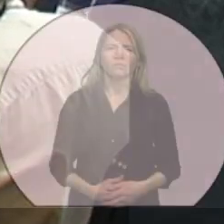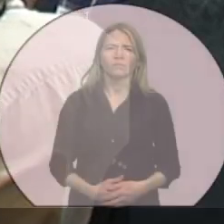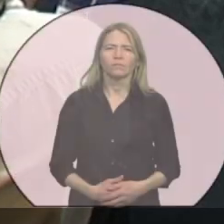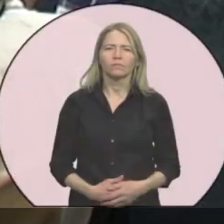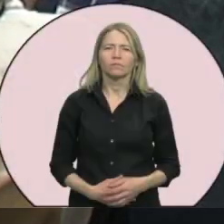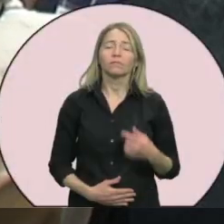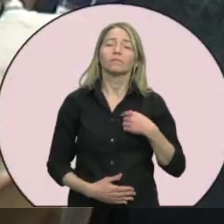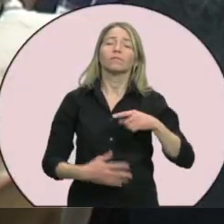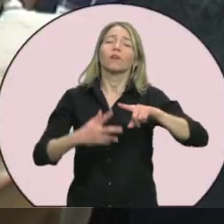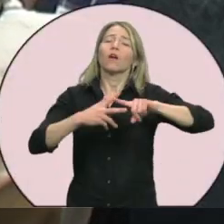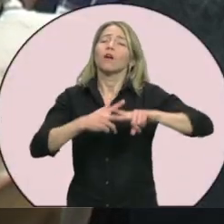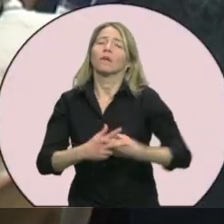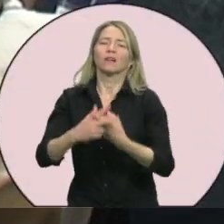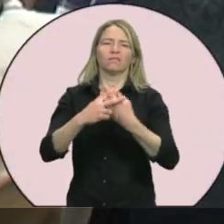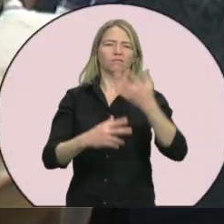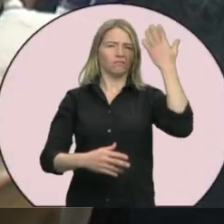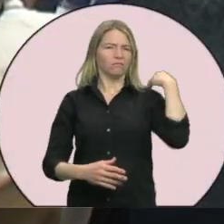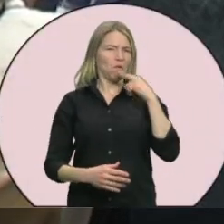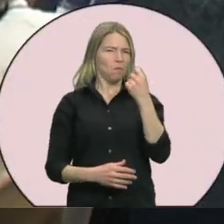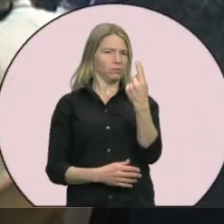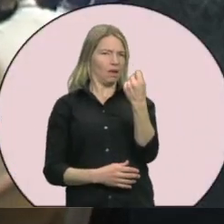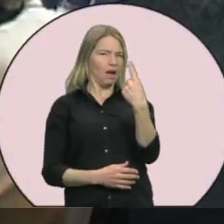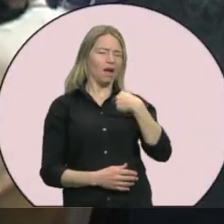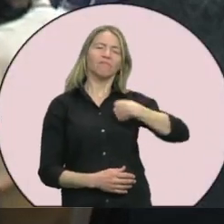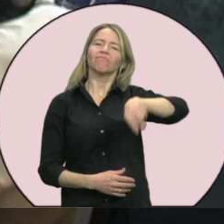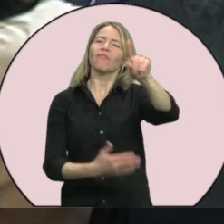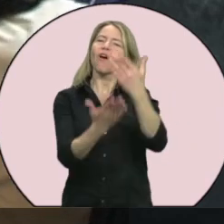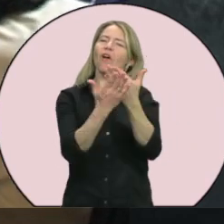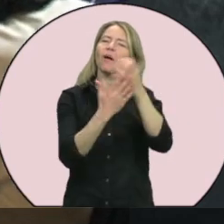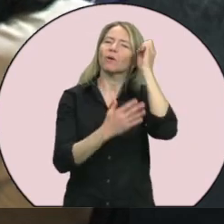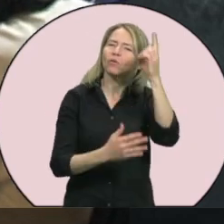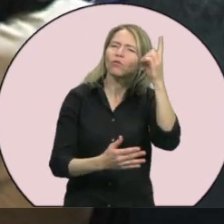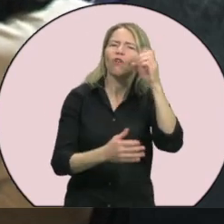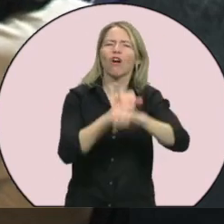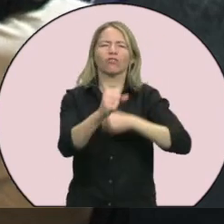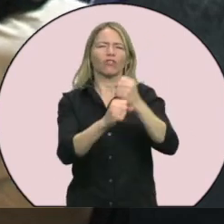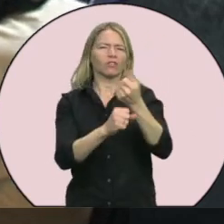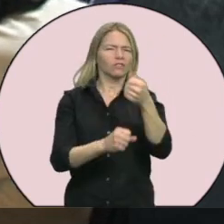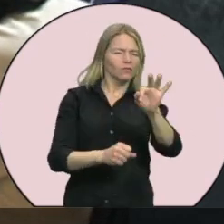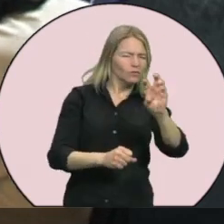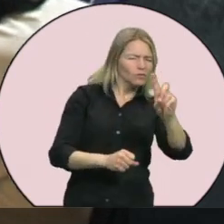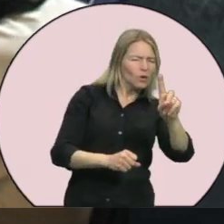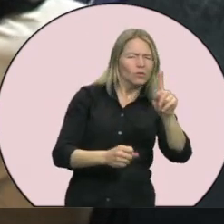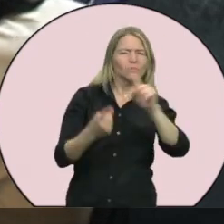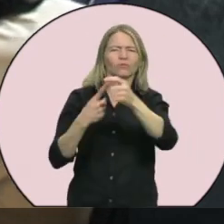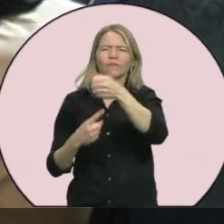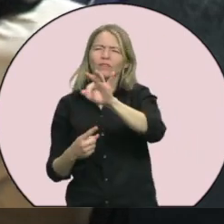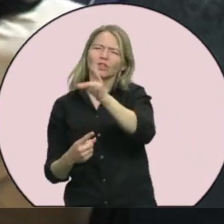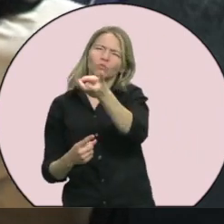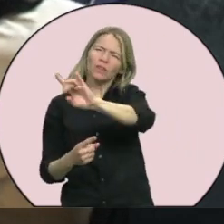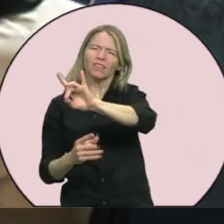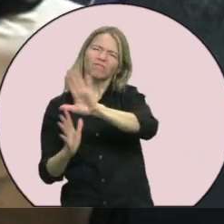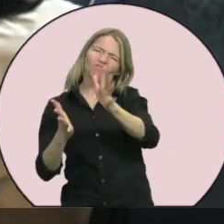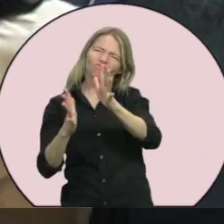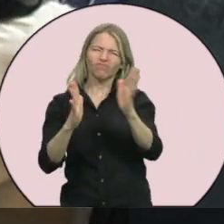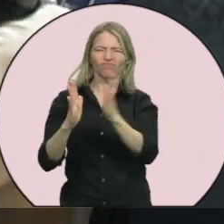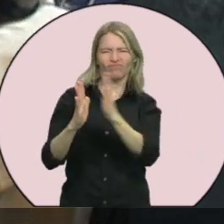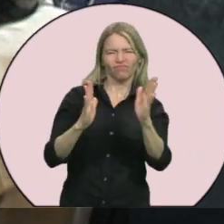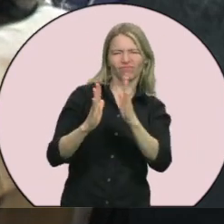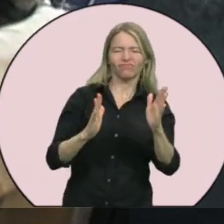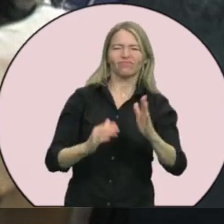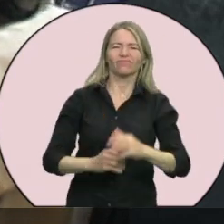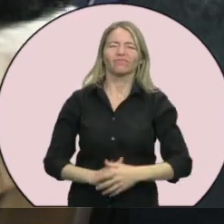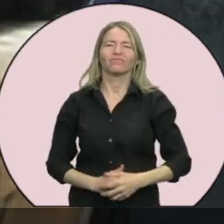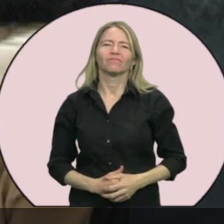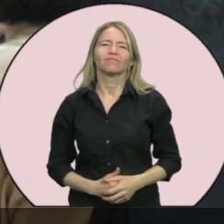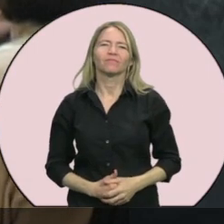I started when I was 11 years old. I went to school in Edmonton there, and that would have been in 1961 till 68, and then I